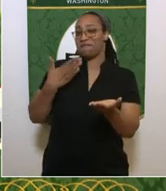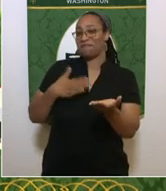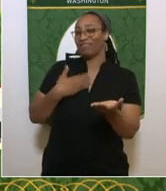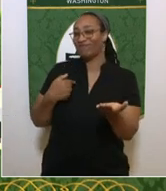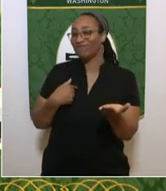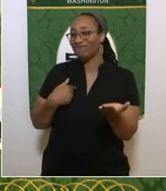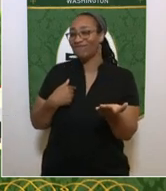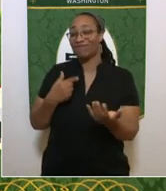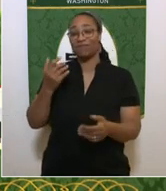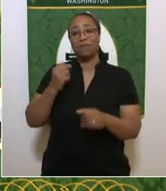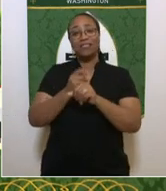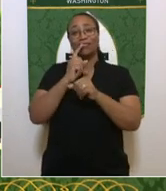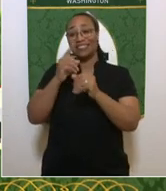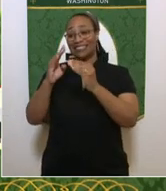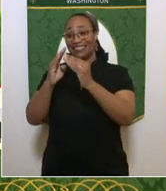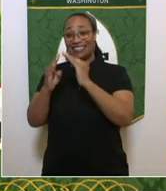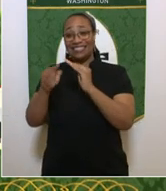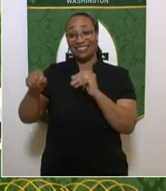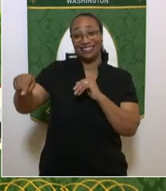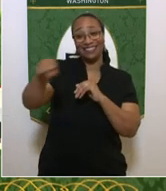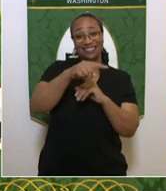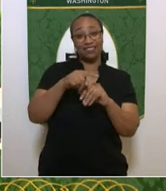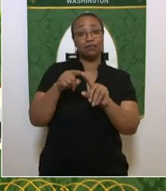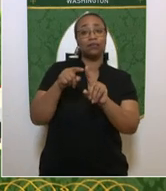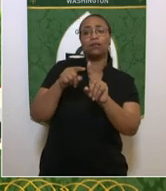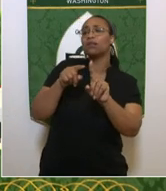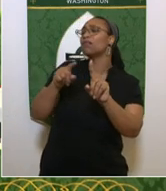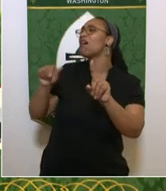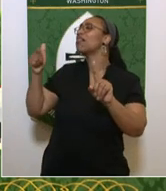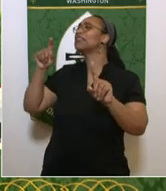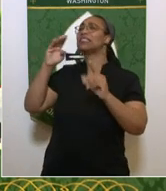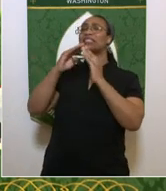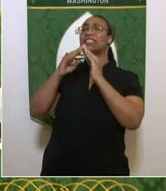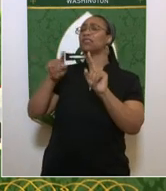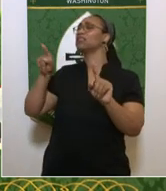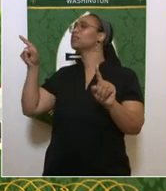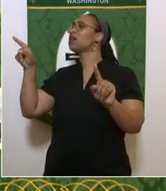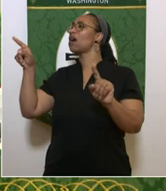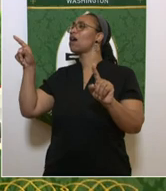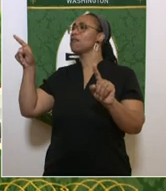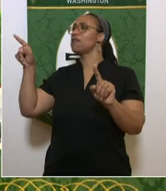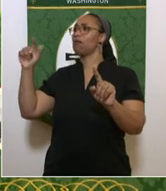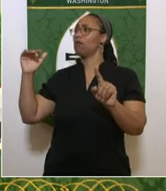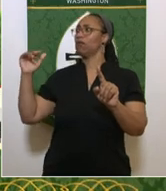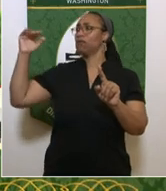really advancing innovative agendas to help their people.